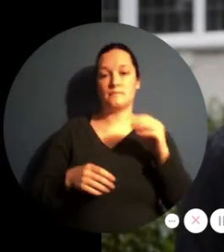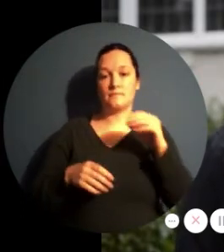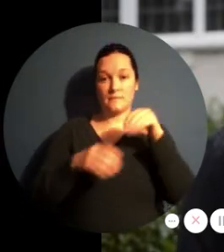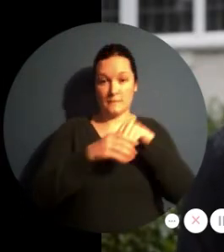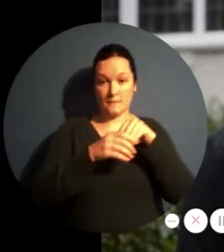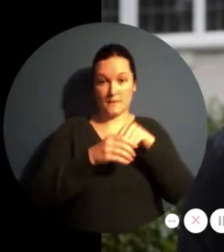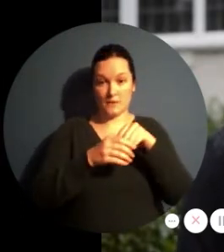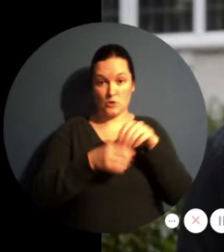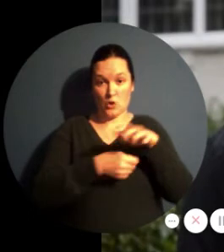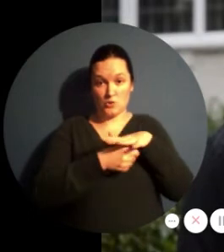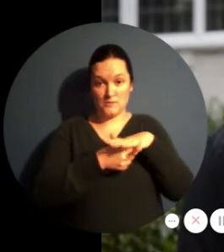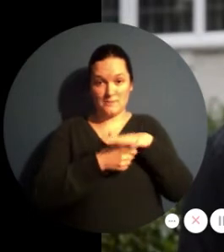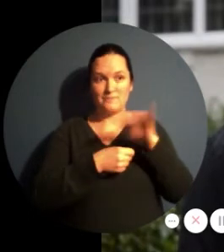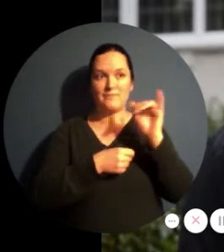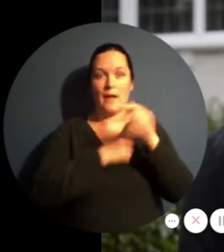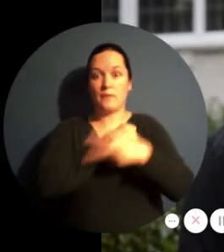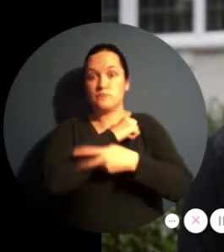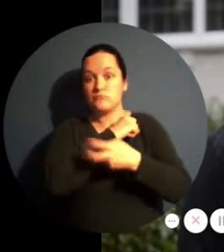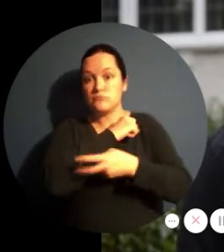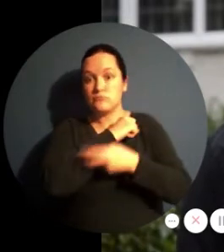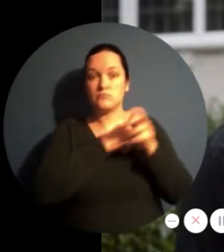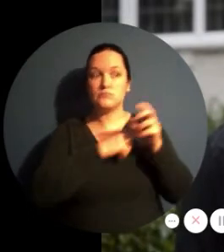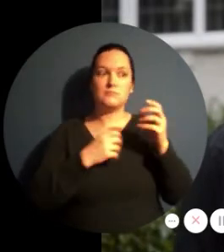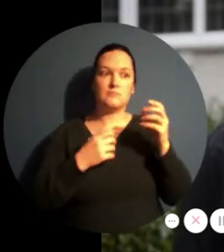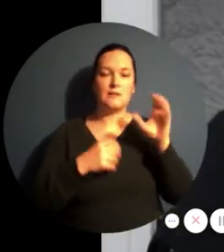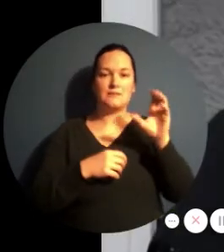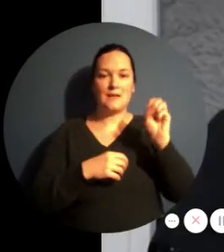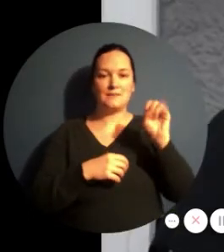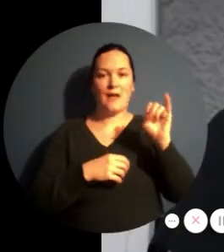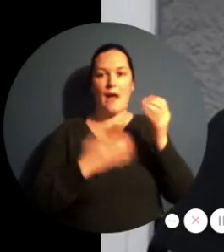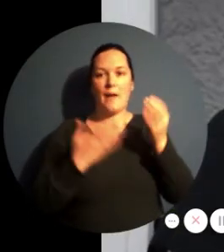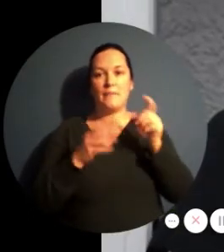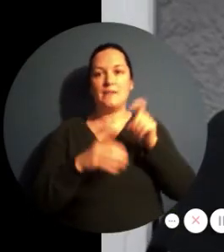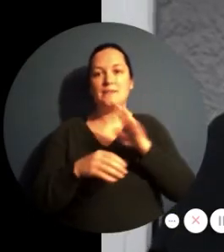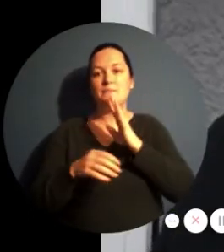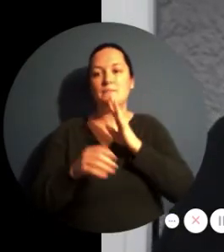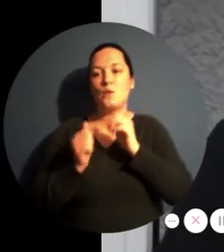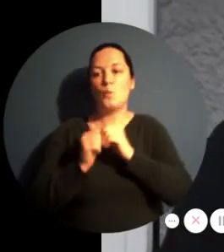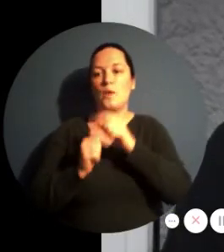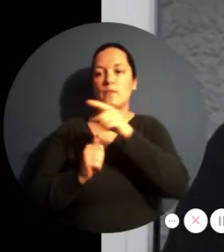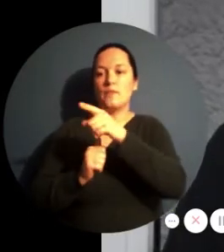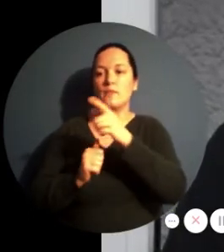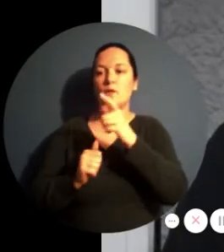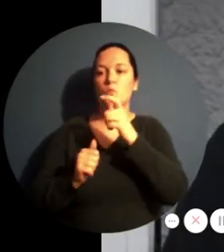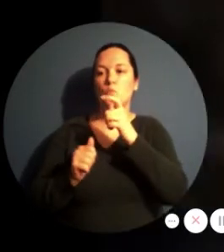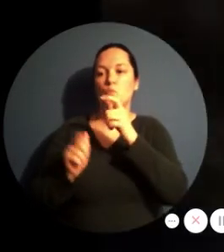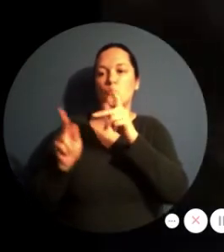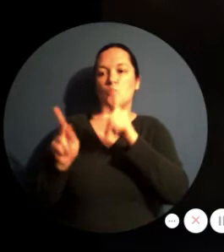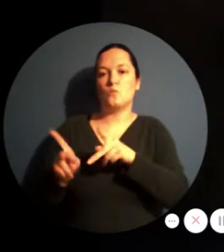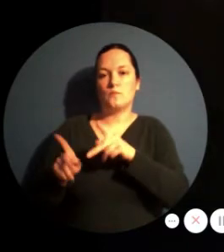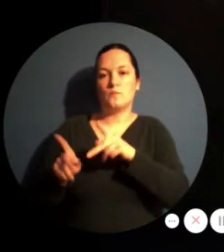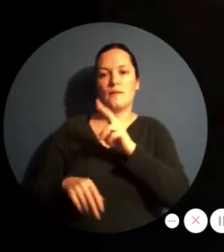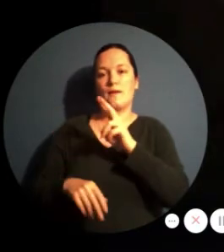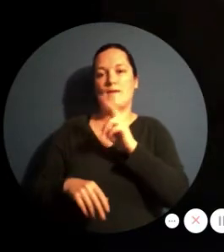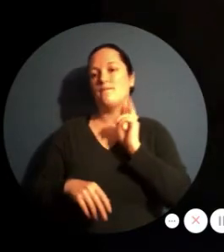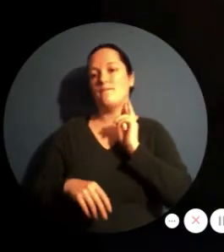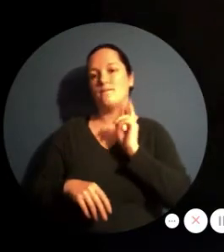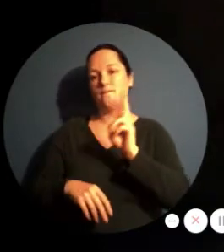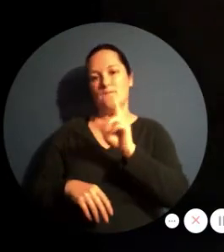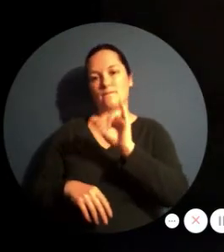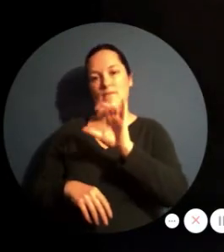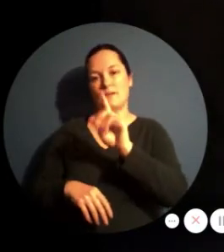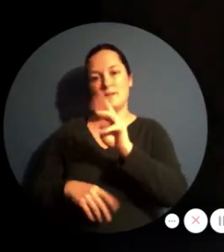scenes such as burglary, the CSI may have to speak to the victim of crime. In such cases, they should be empathetic and have